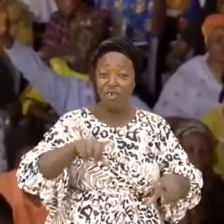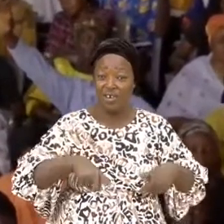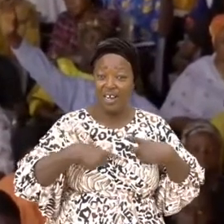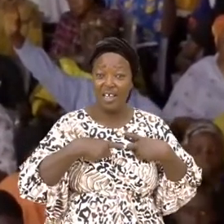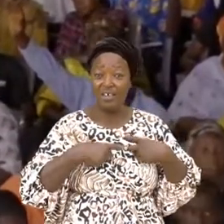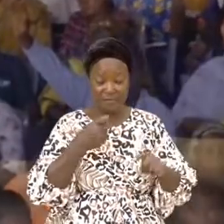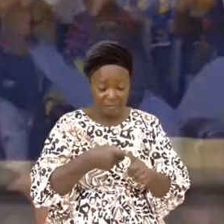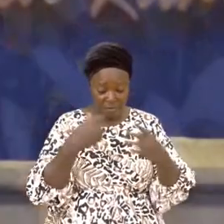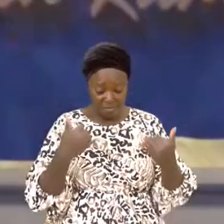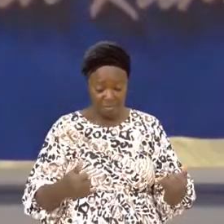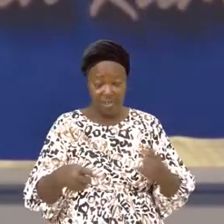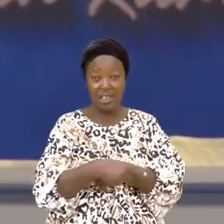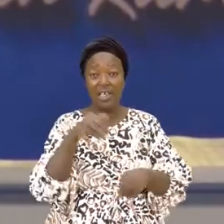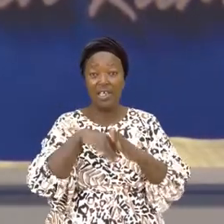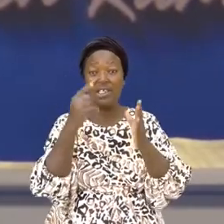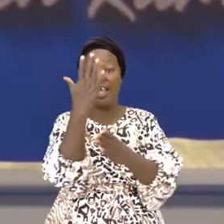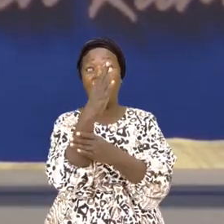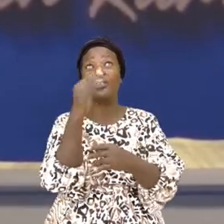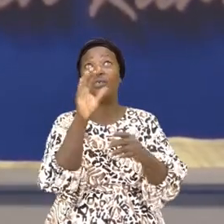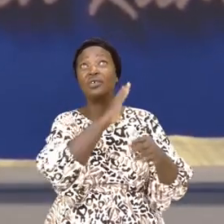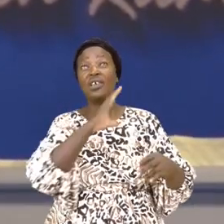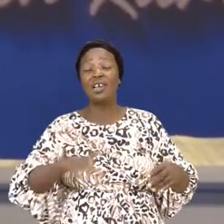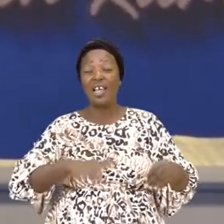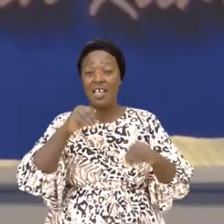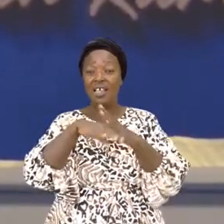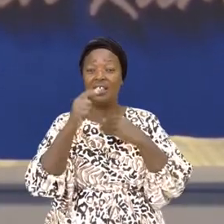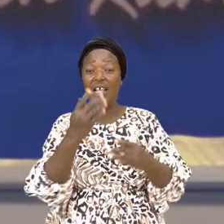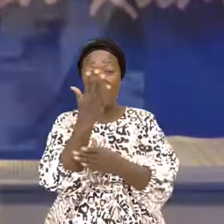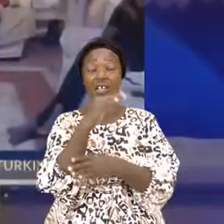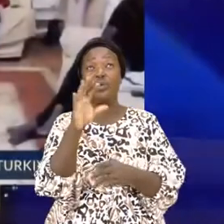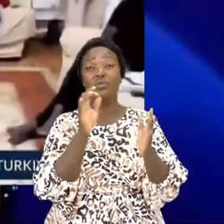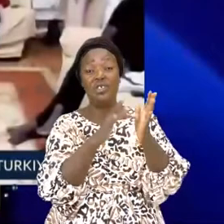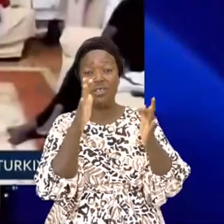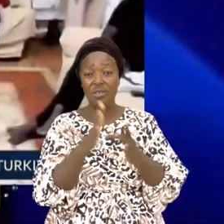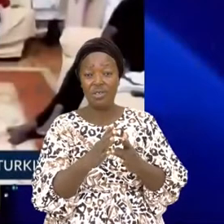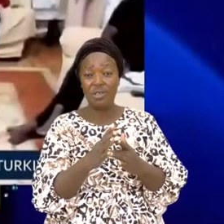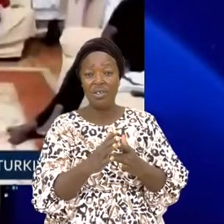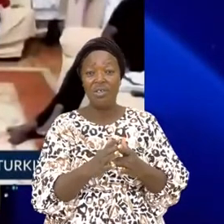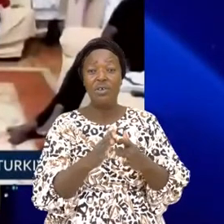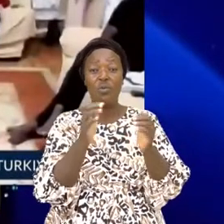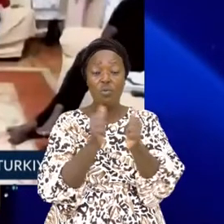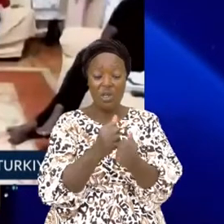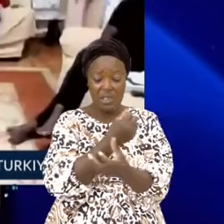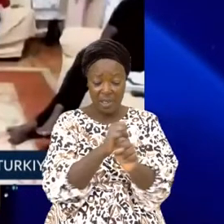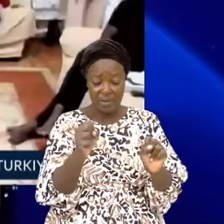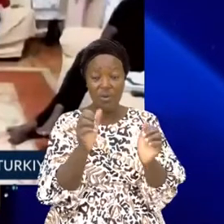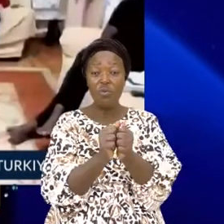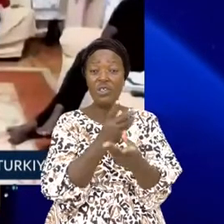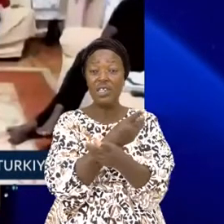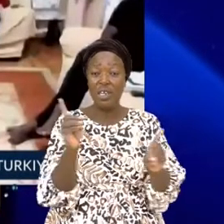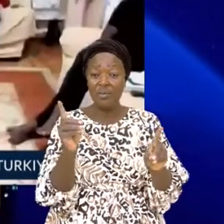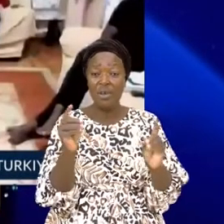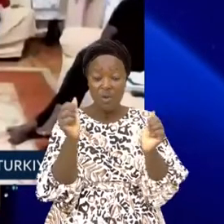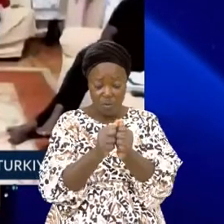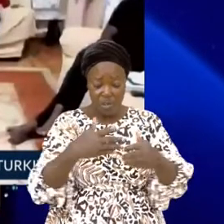today, in the hands of Christ, in the hands of Jesus, with salvation, with deliverance,